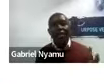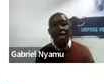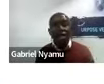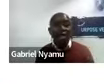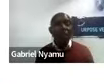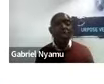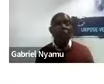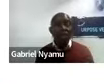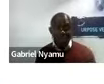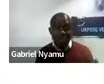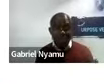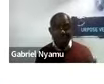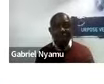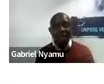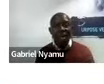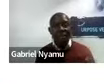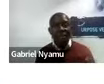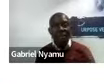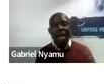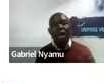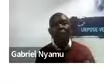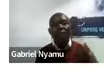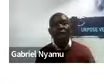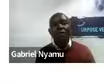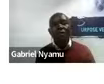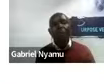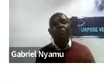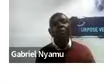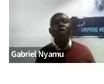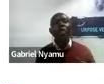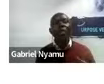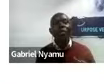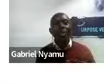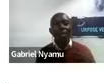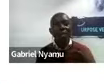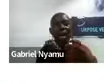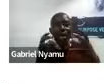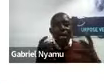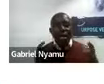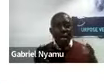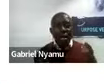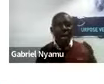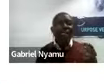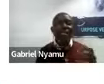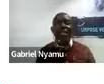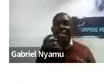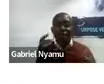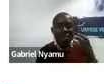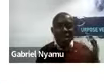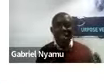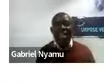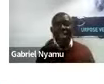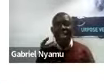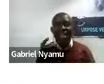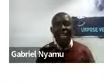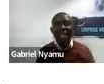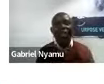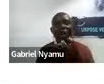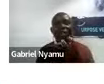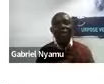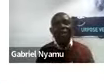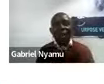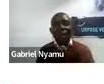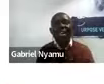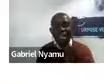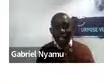of the validating actually doing it. Sometimes you have actually to go into the mud area and start experimenting things